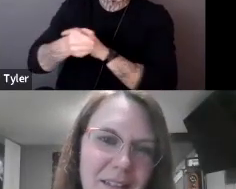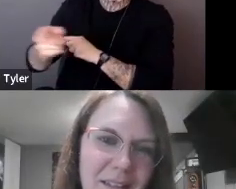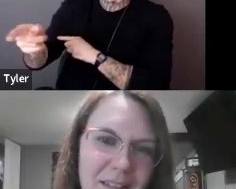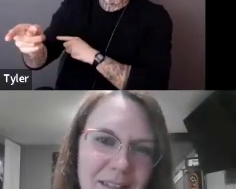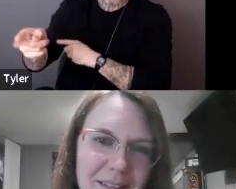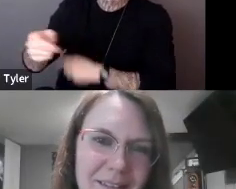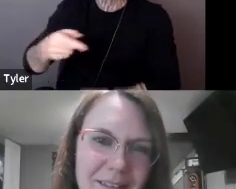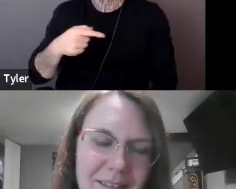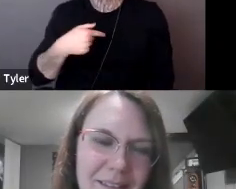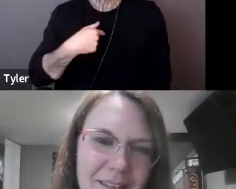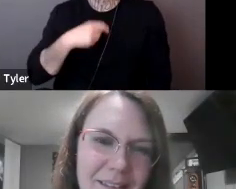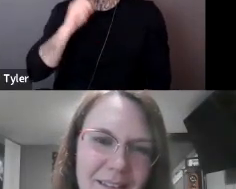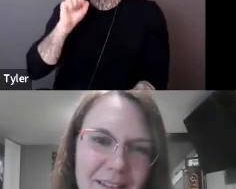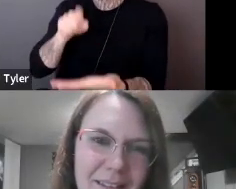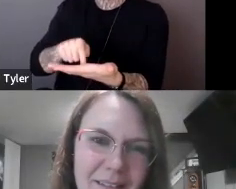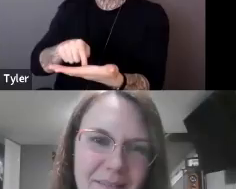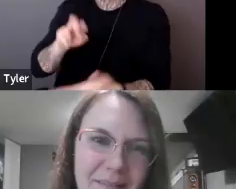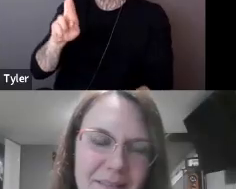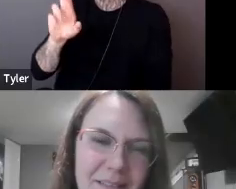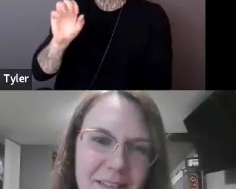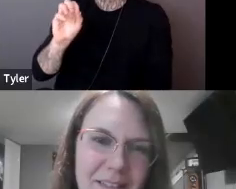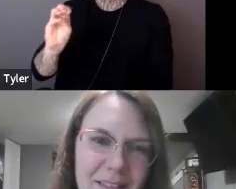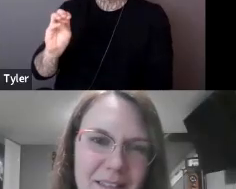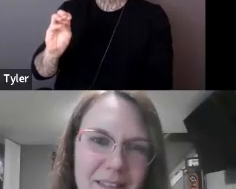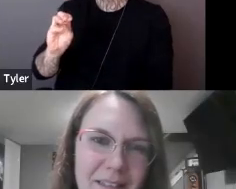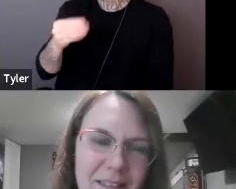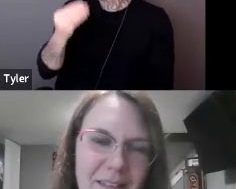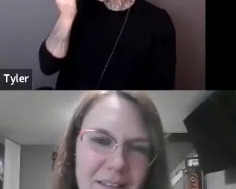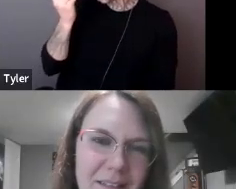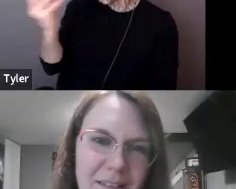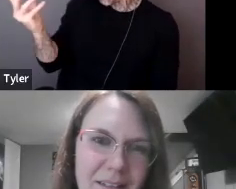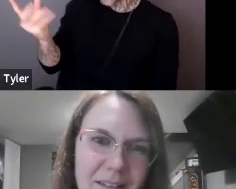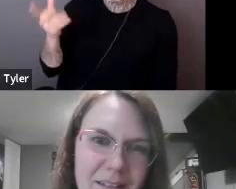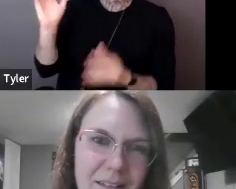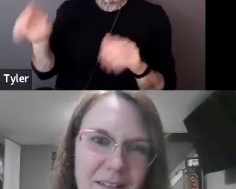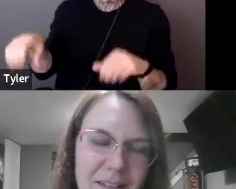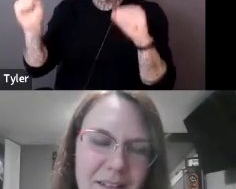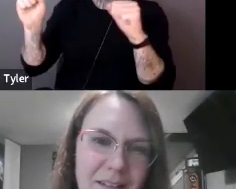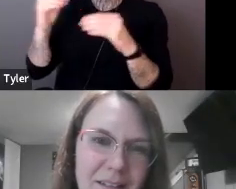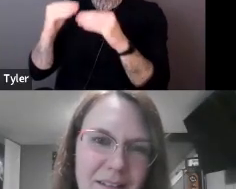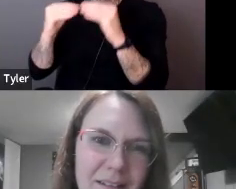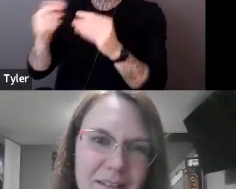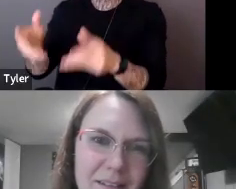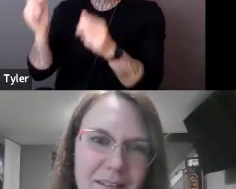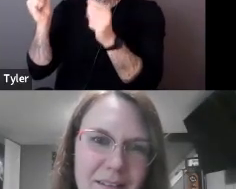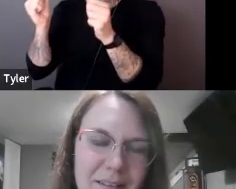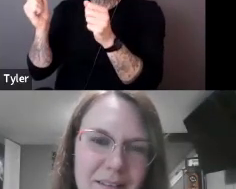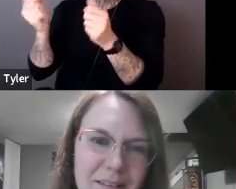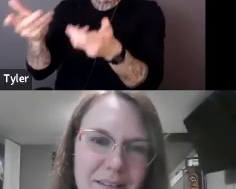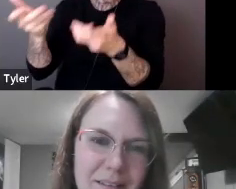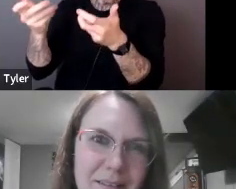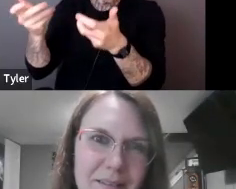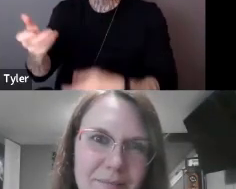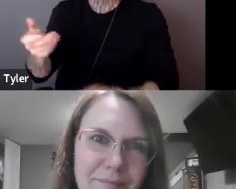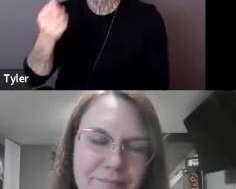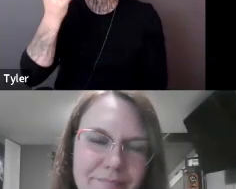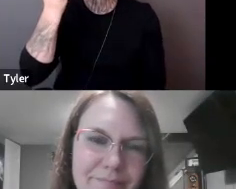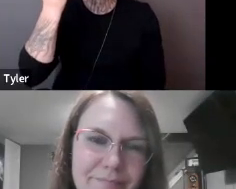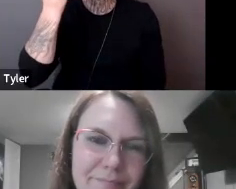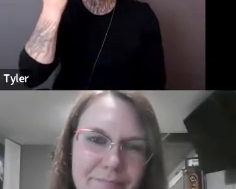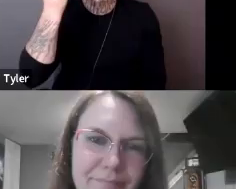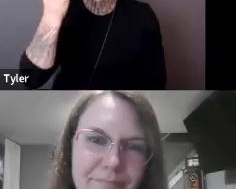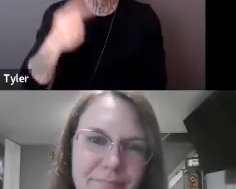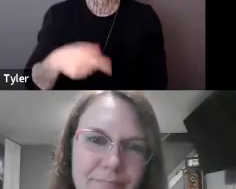ROM was very quick to want to fix it. But the city of Toronto had passed the inspection for